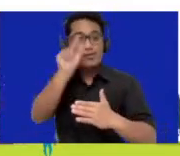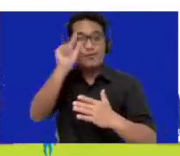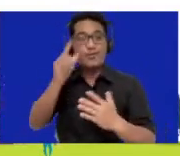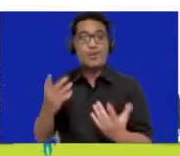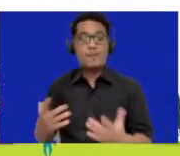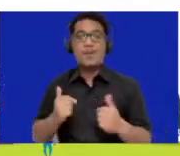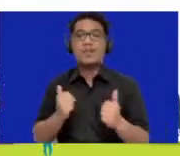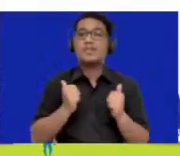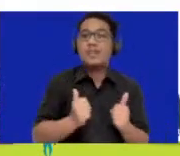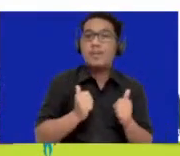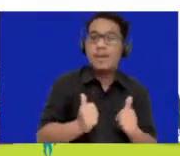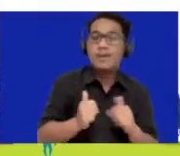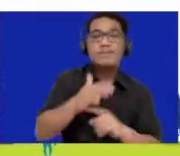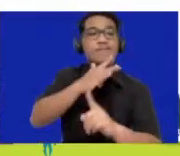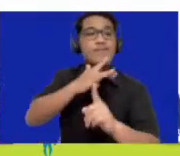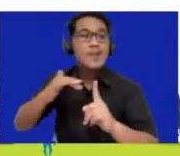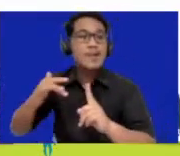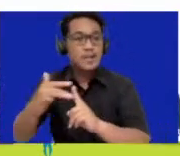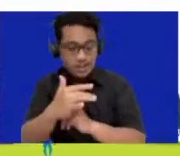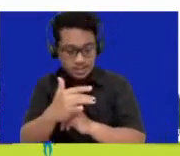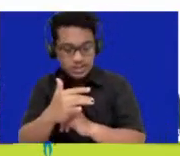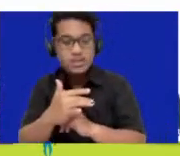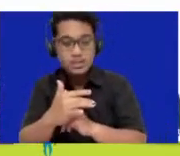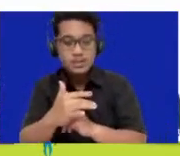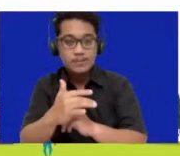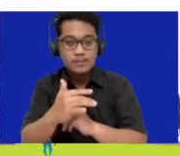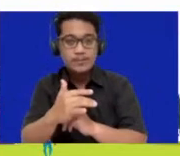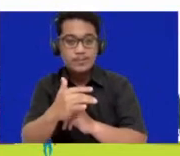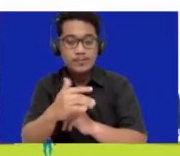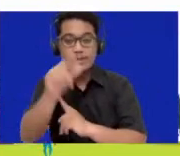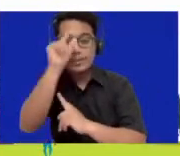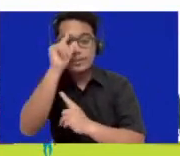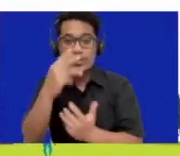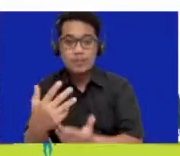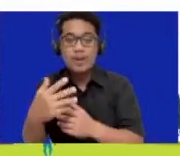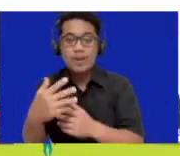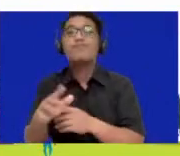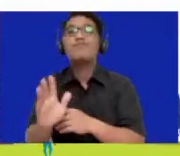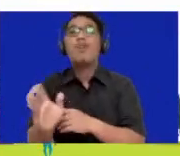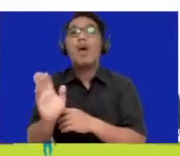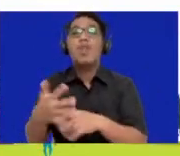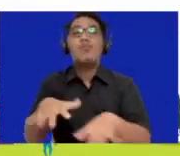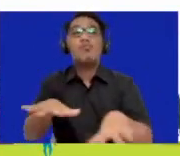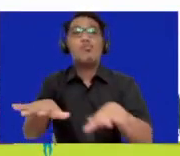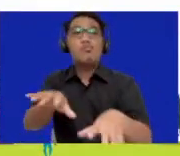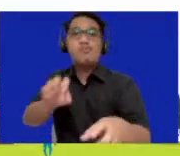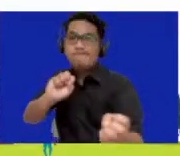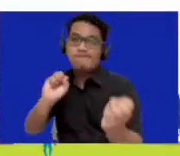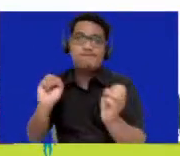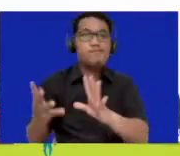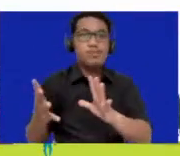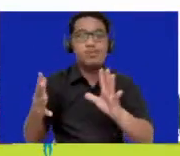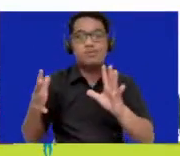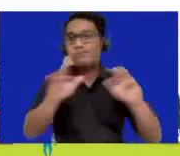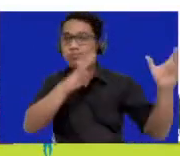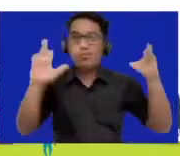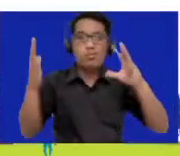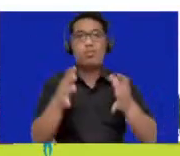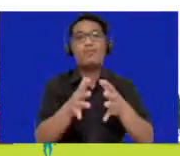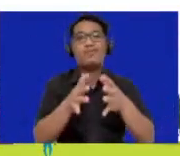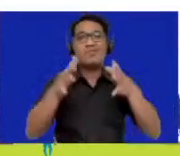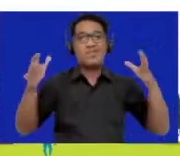the challenges of catastrophic cyclones. CPP has been operational by the youth volunteer engagement in the